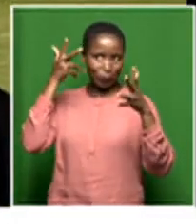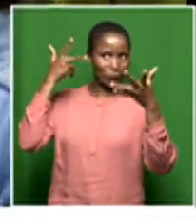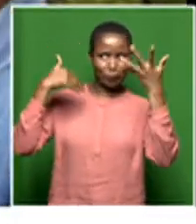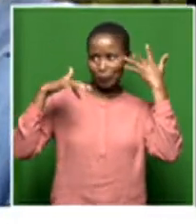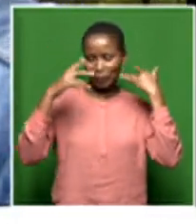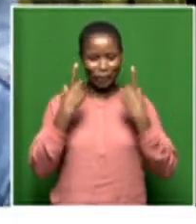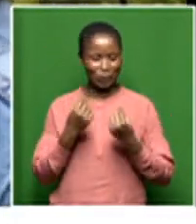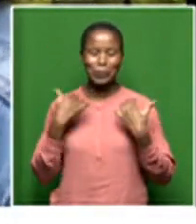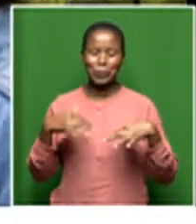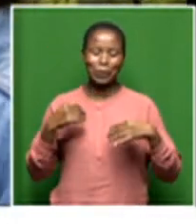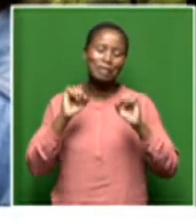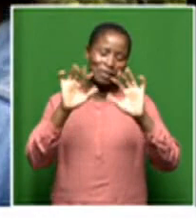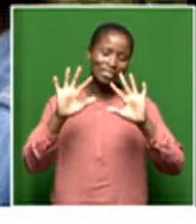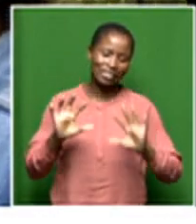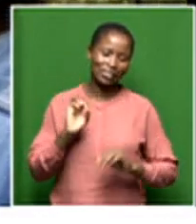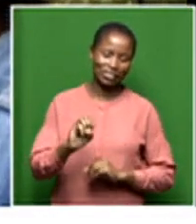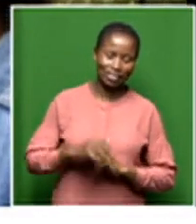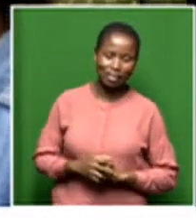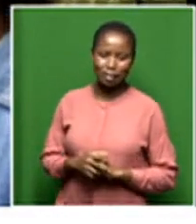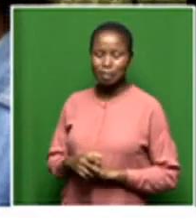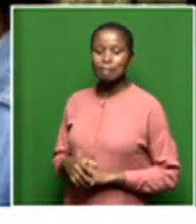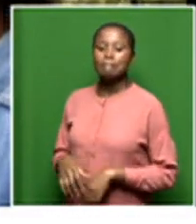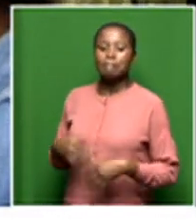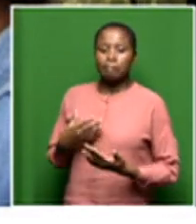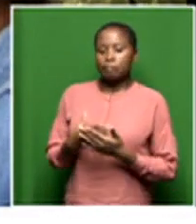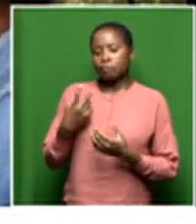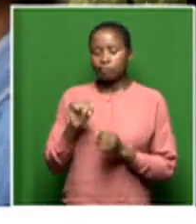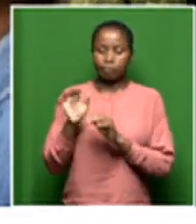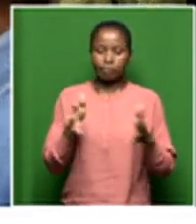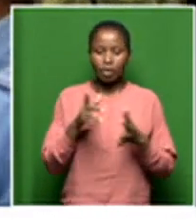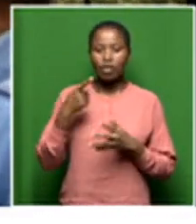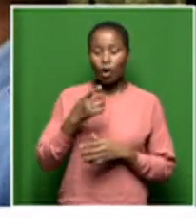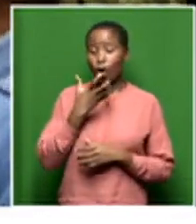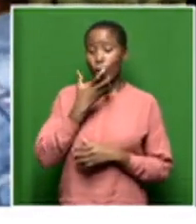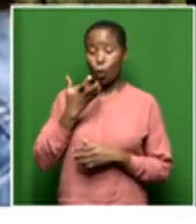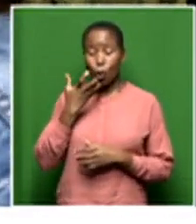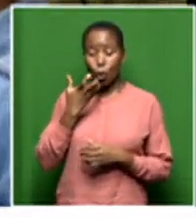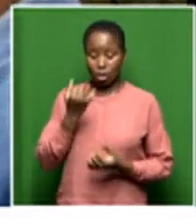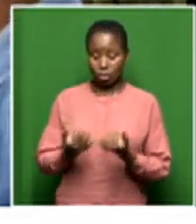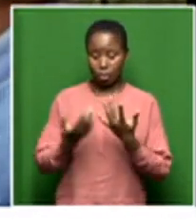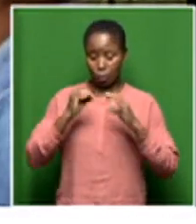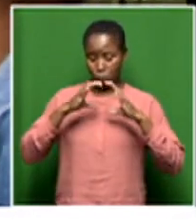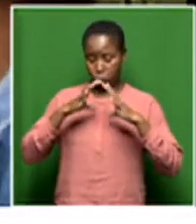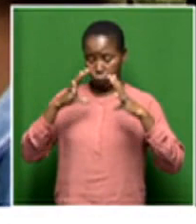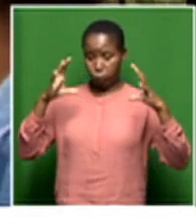fantastic. The exceptional piece of this unique and almost supernatural hot air balloon world will